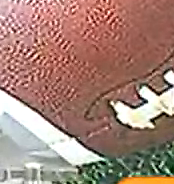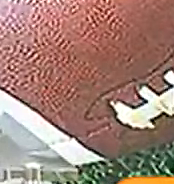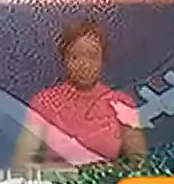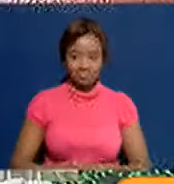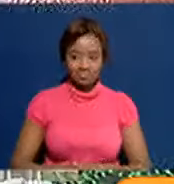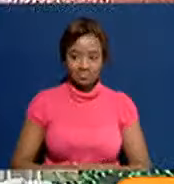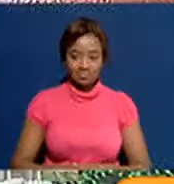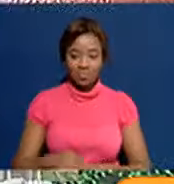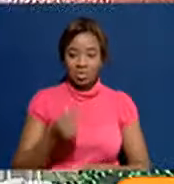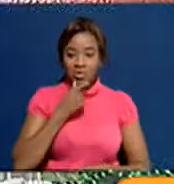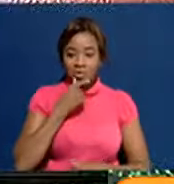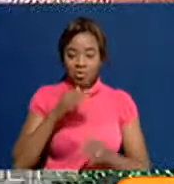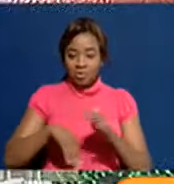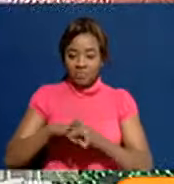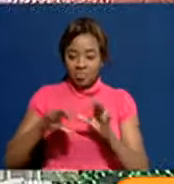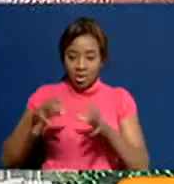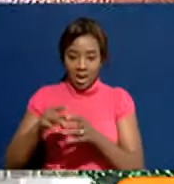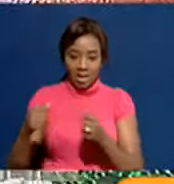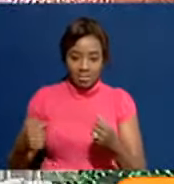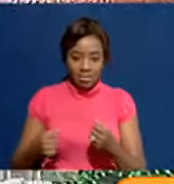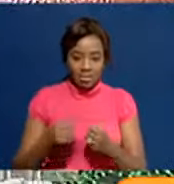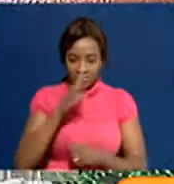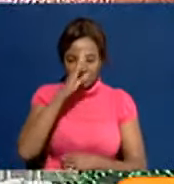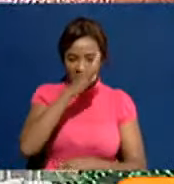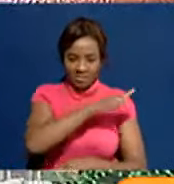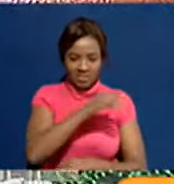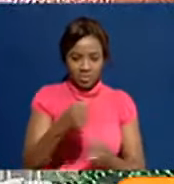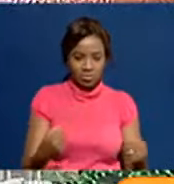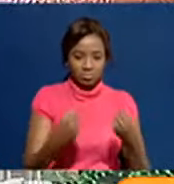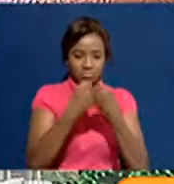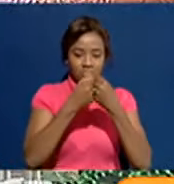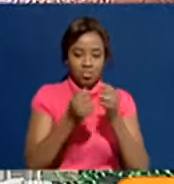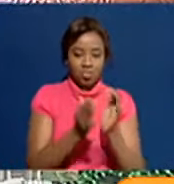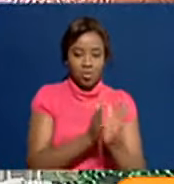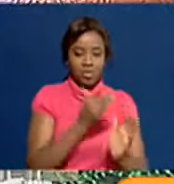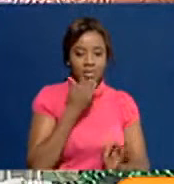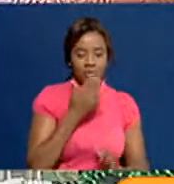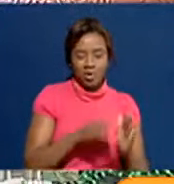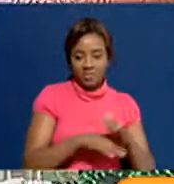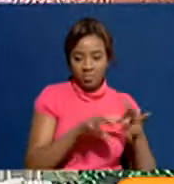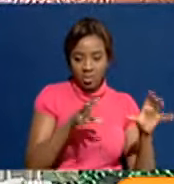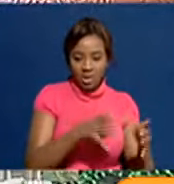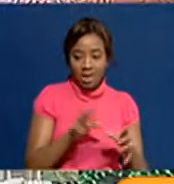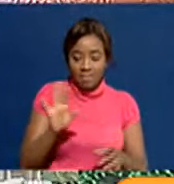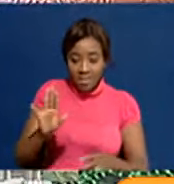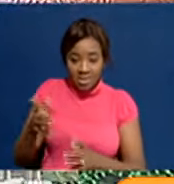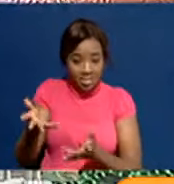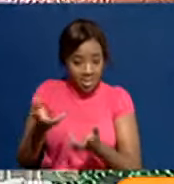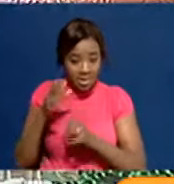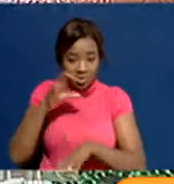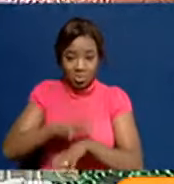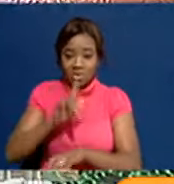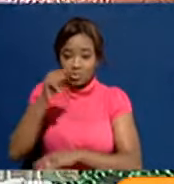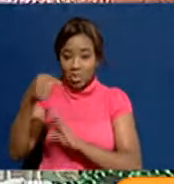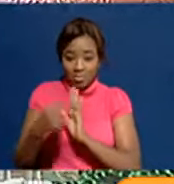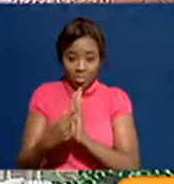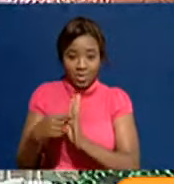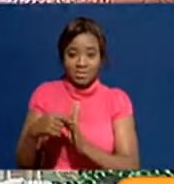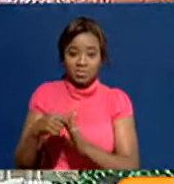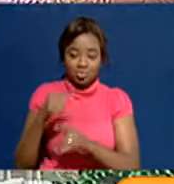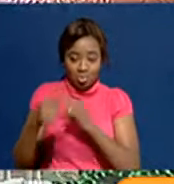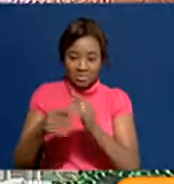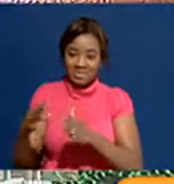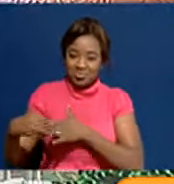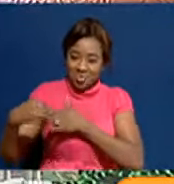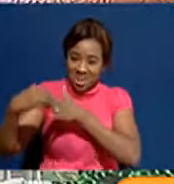Gor Mahia face AFC Leopards on Sunday afternoon in a league match. They need to collect at least 1 point to go back to the top